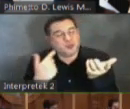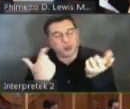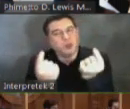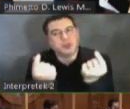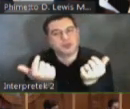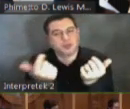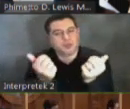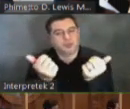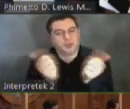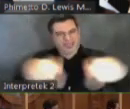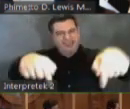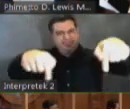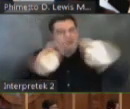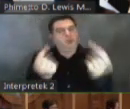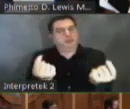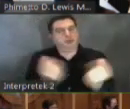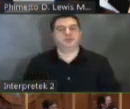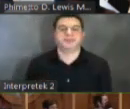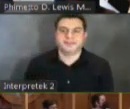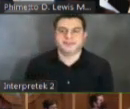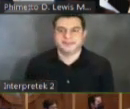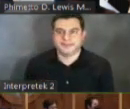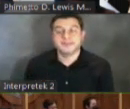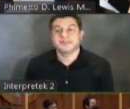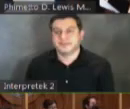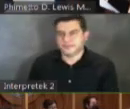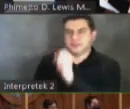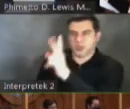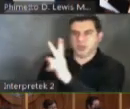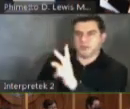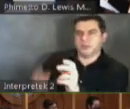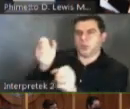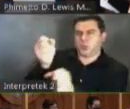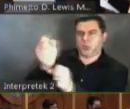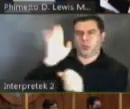Mr. Shepherd, just wait for a second while we sanitize.